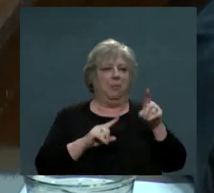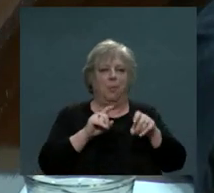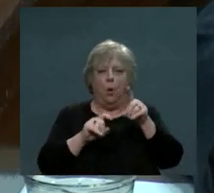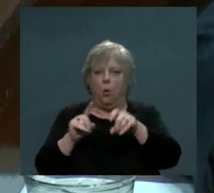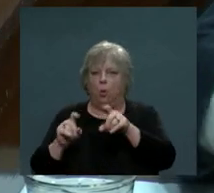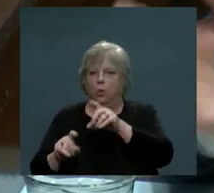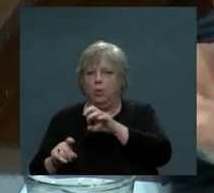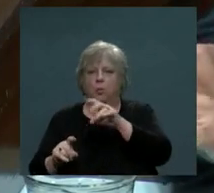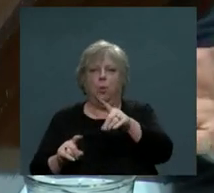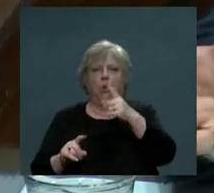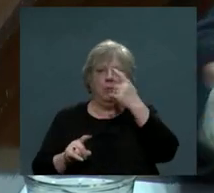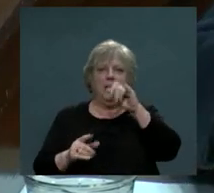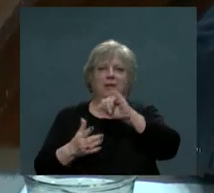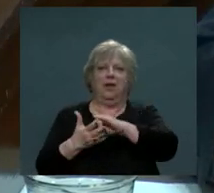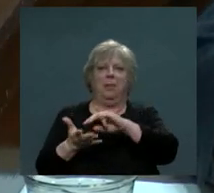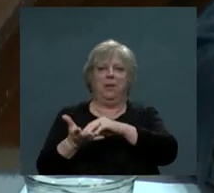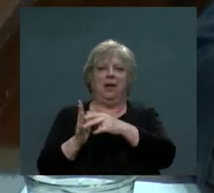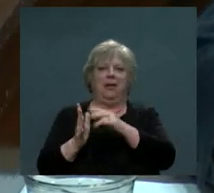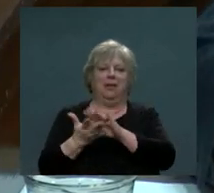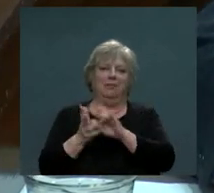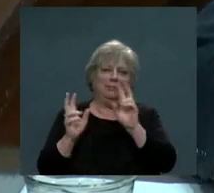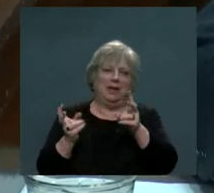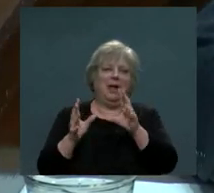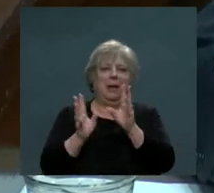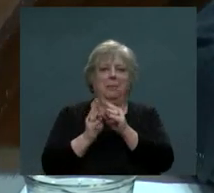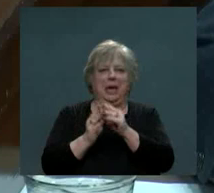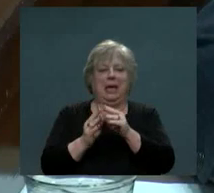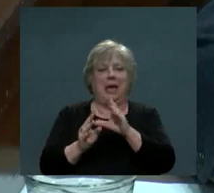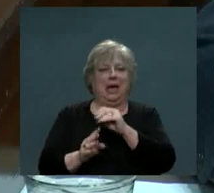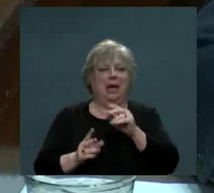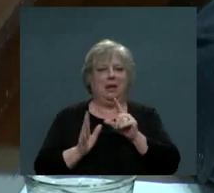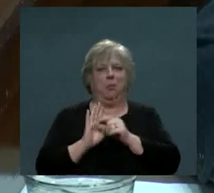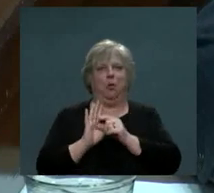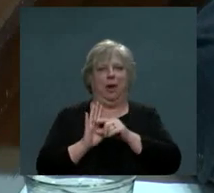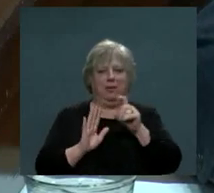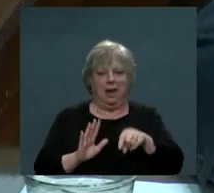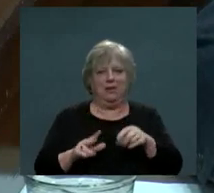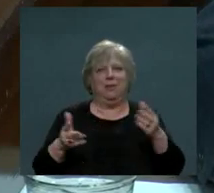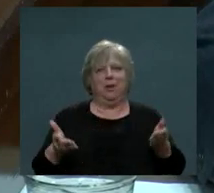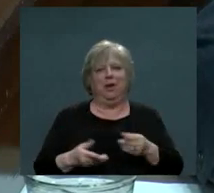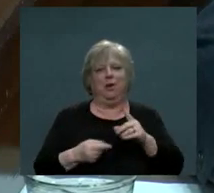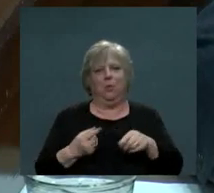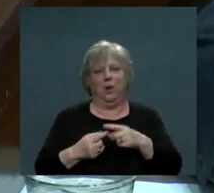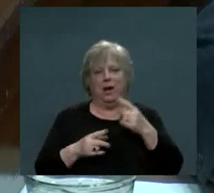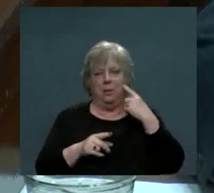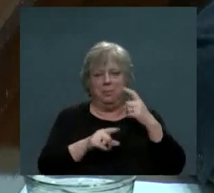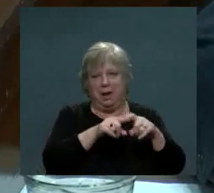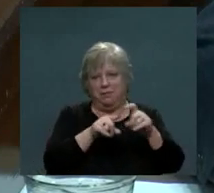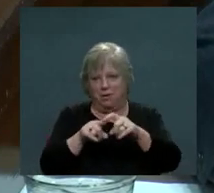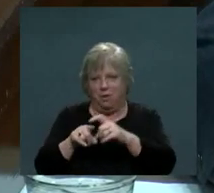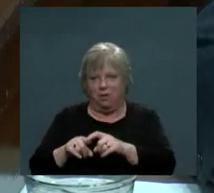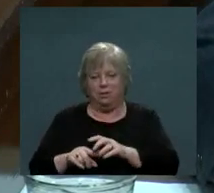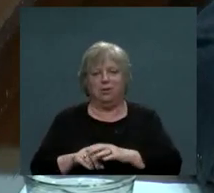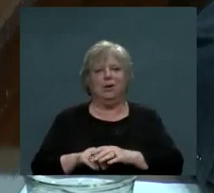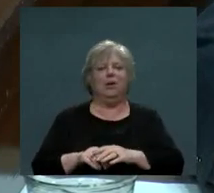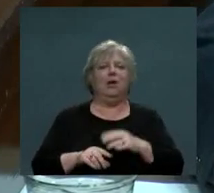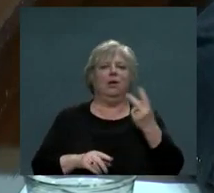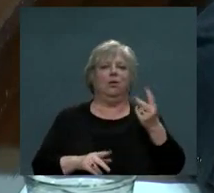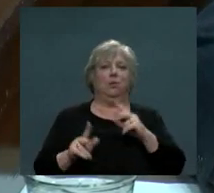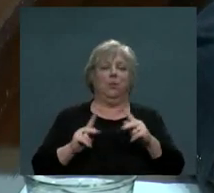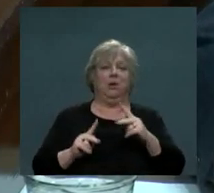and the press has to be called, and everybody has to be present while I make the phone calls. I got objections from two people